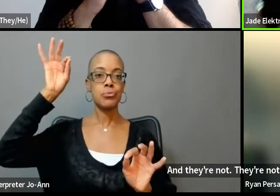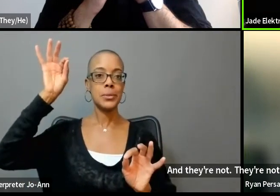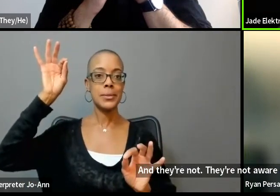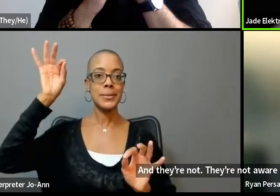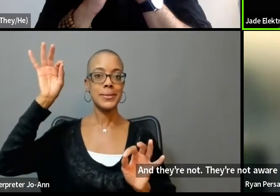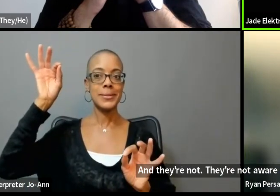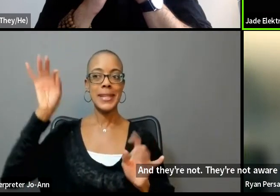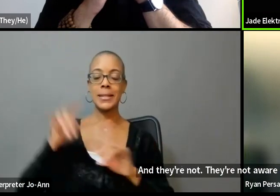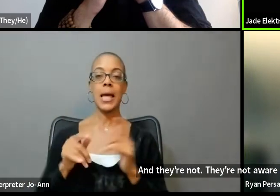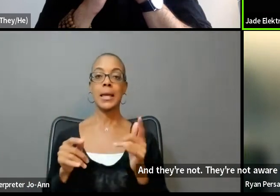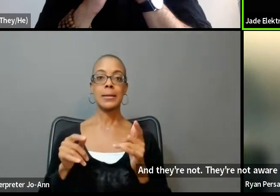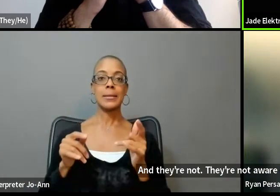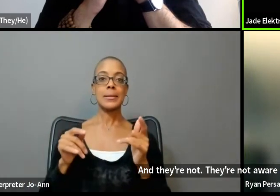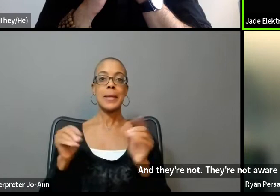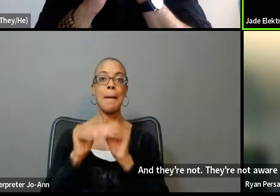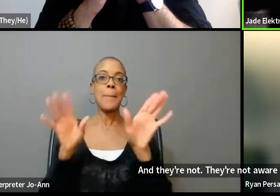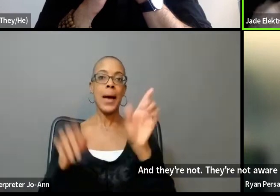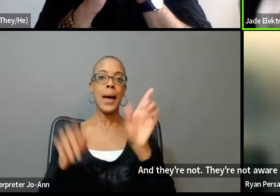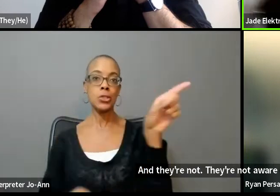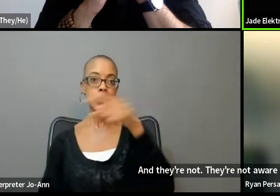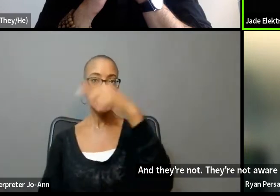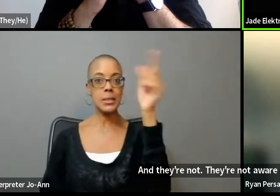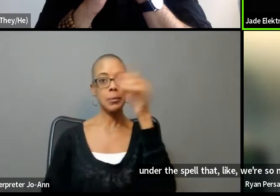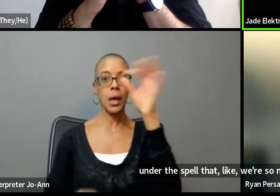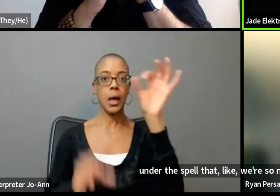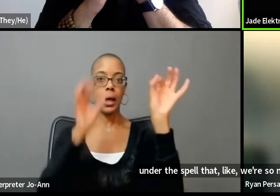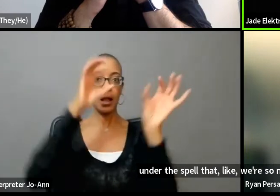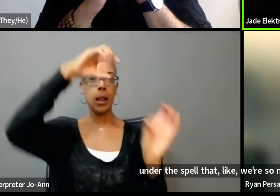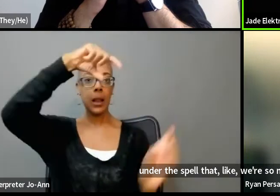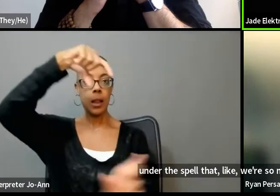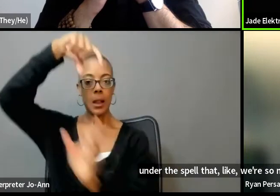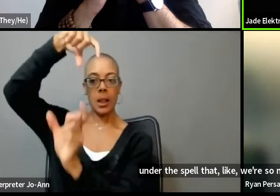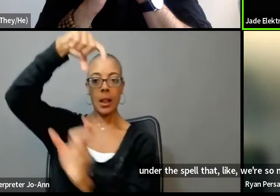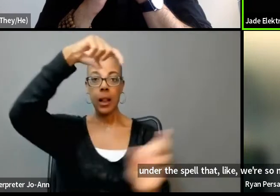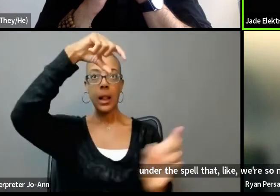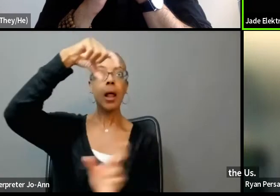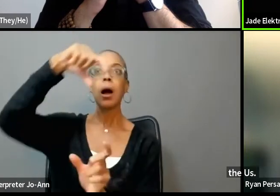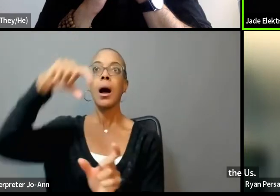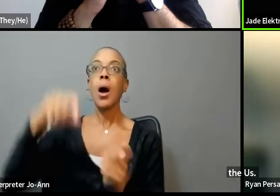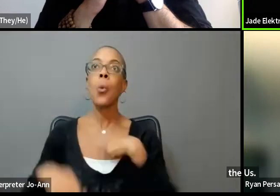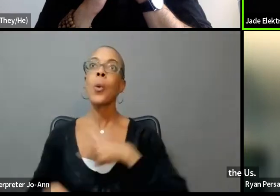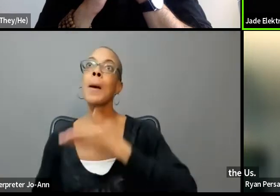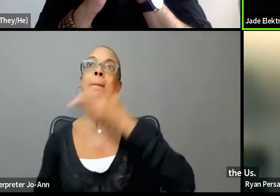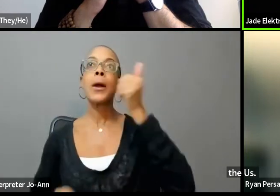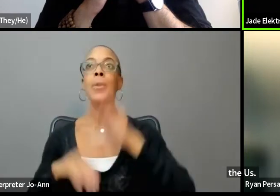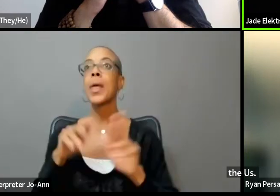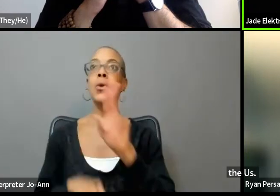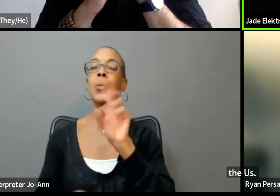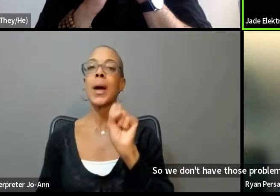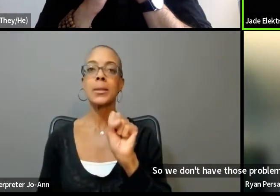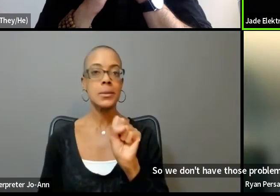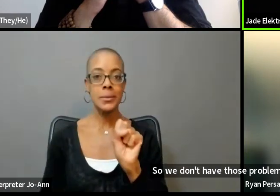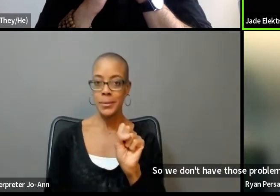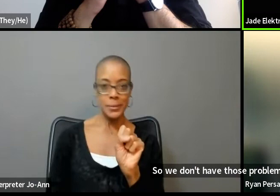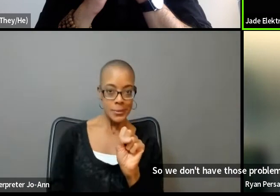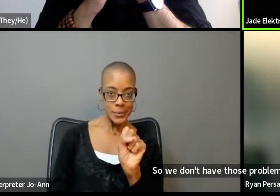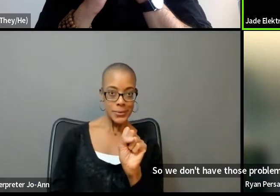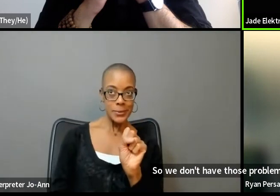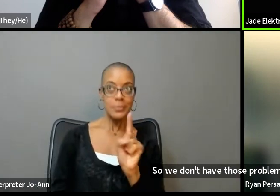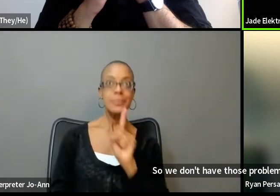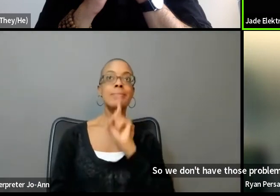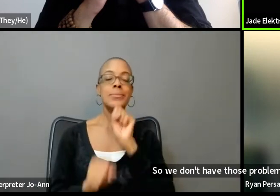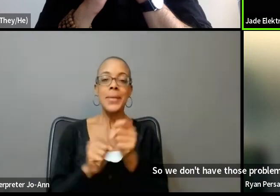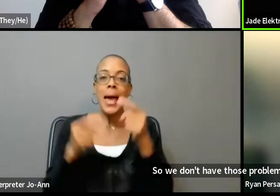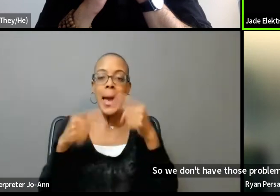we're so much better than the US, so we don't have those problems here. But in actuality, they're happening every day right